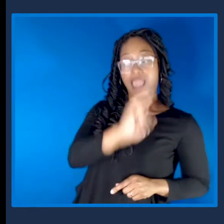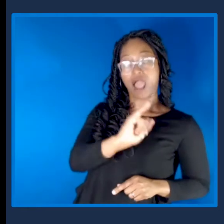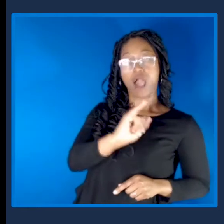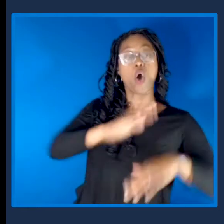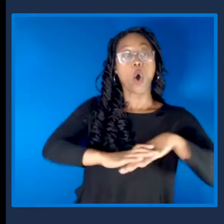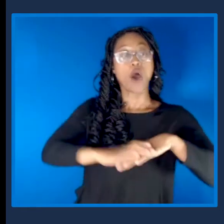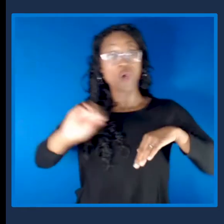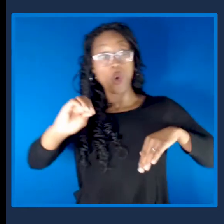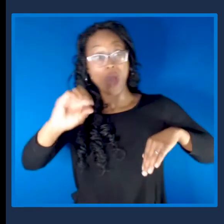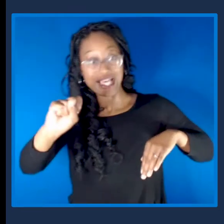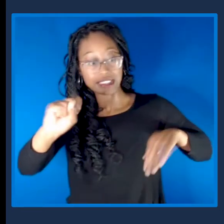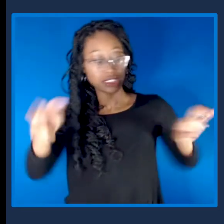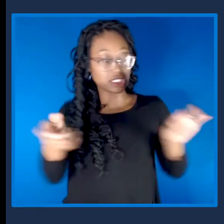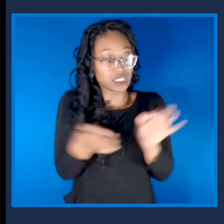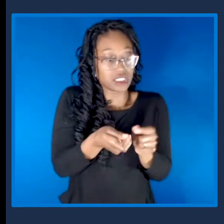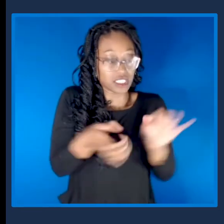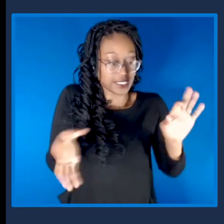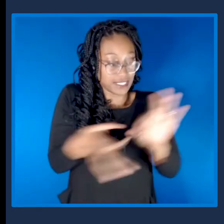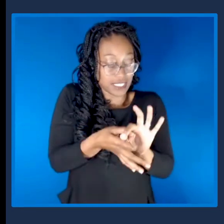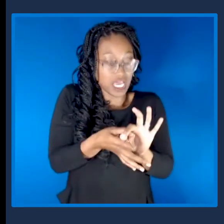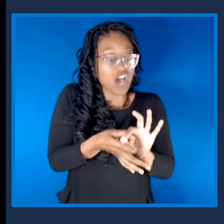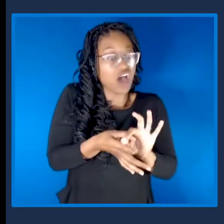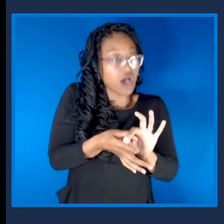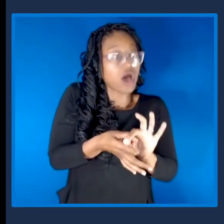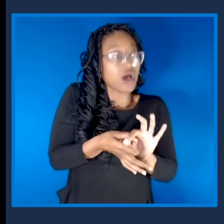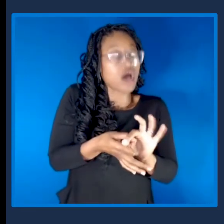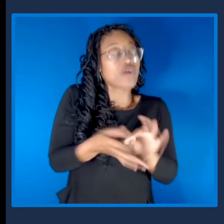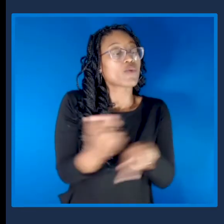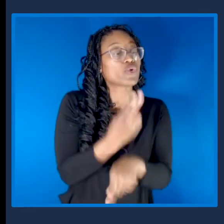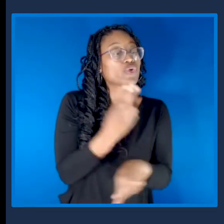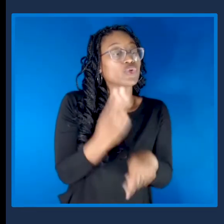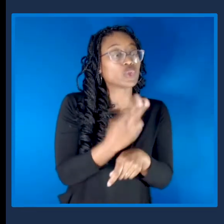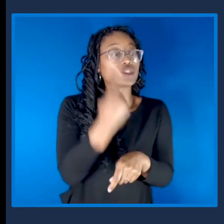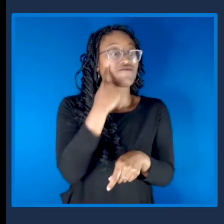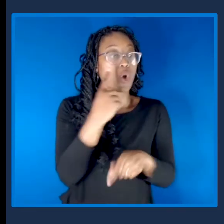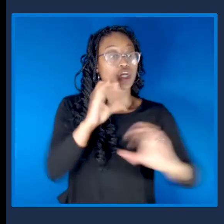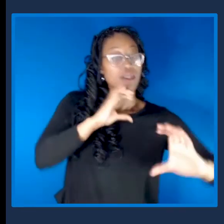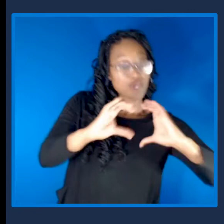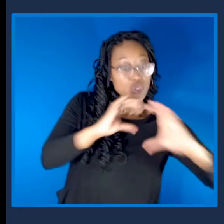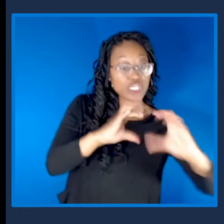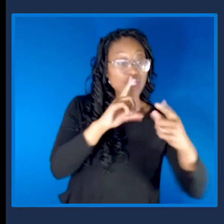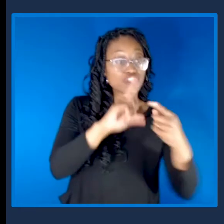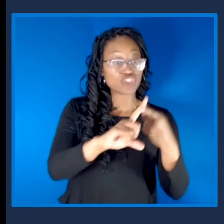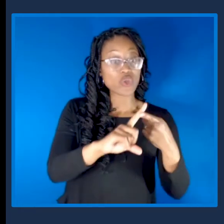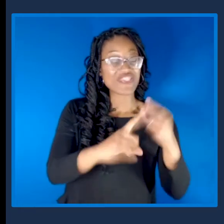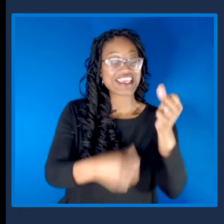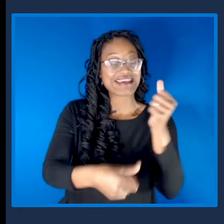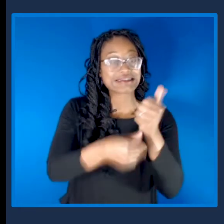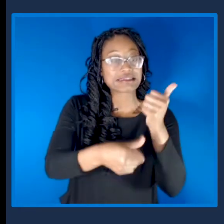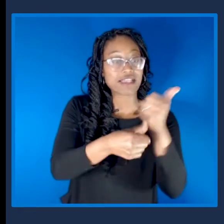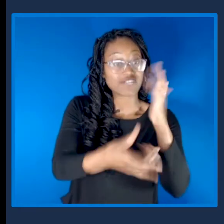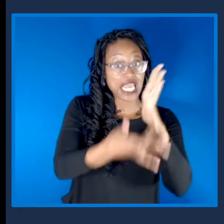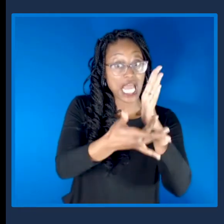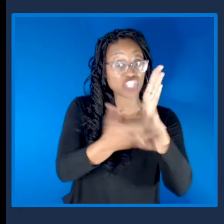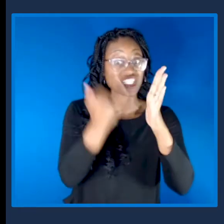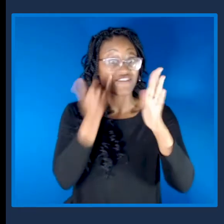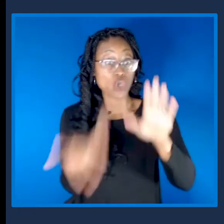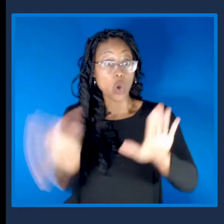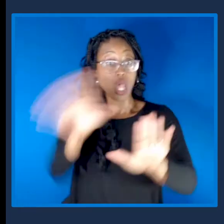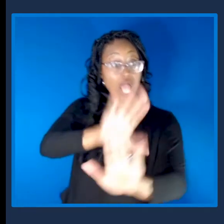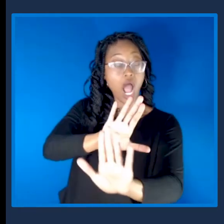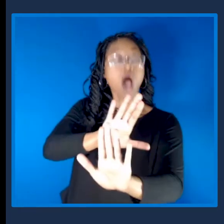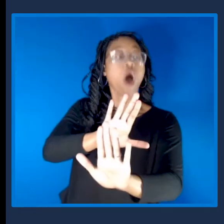system uses to communicate to the assistive technology.